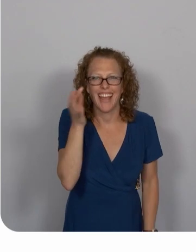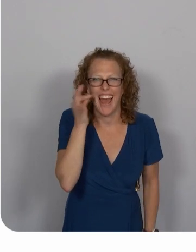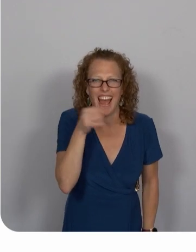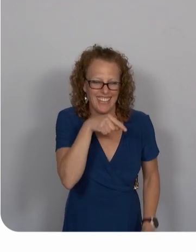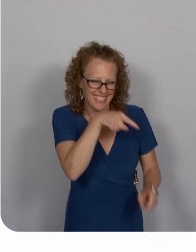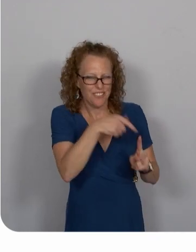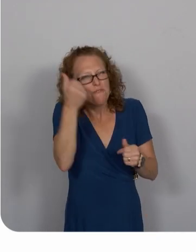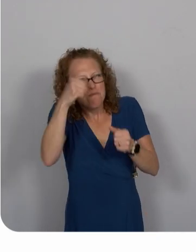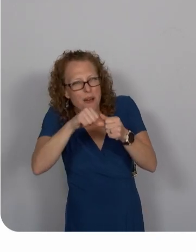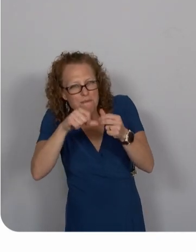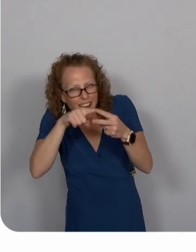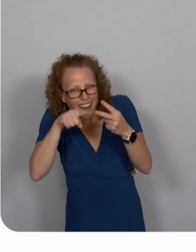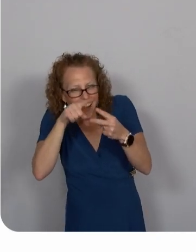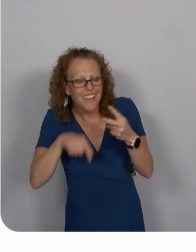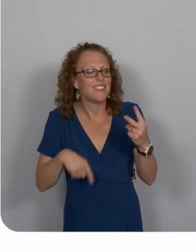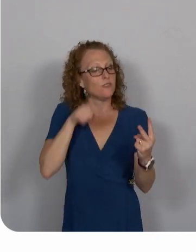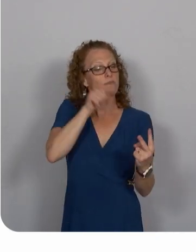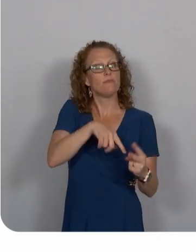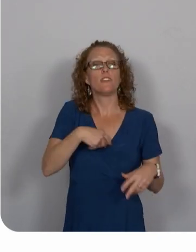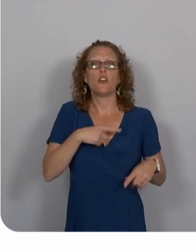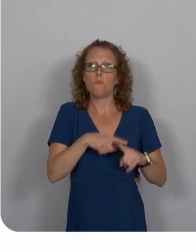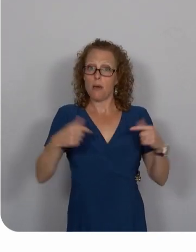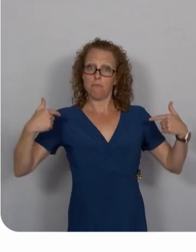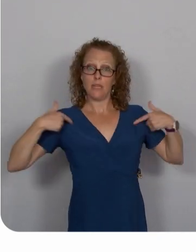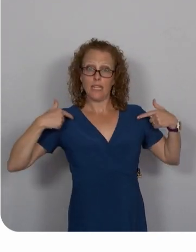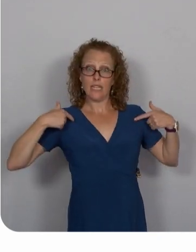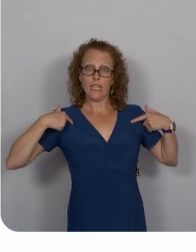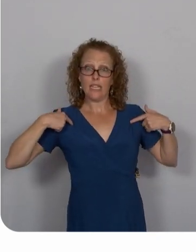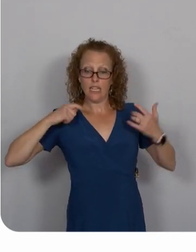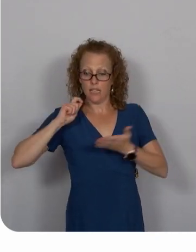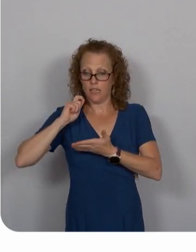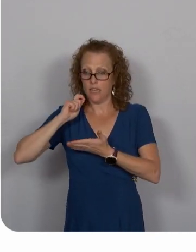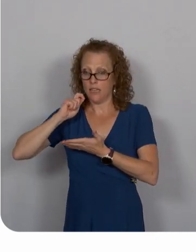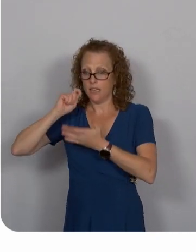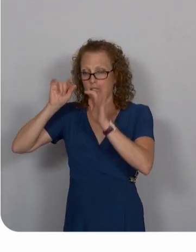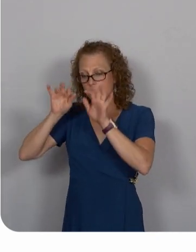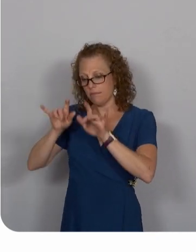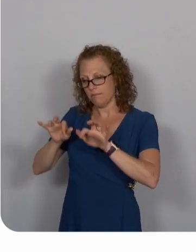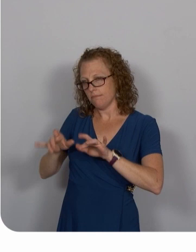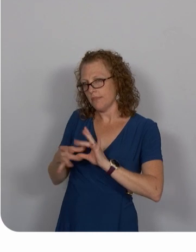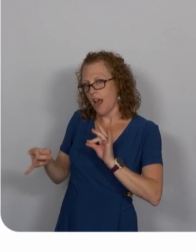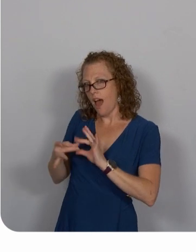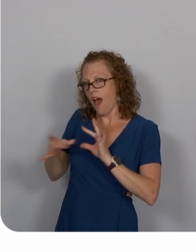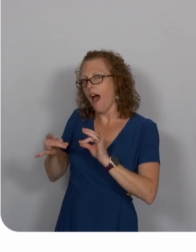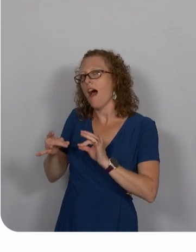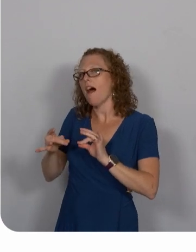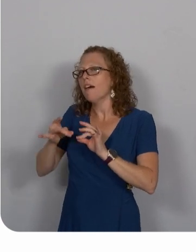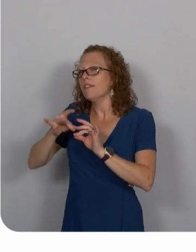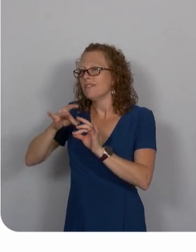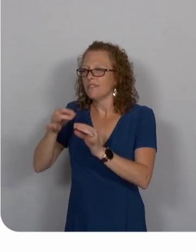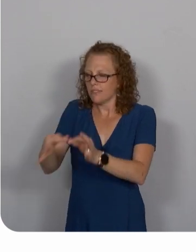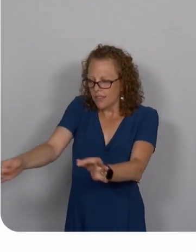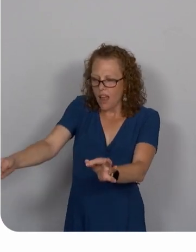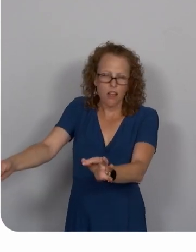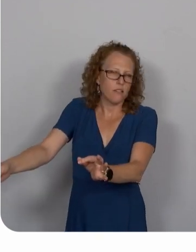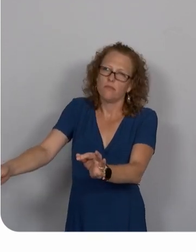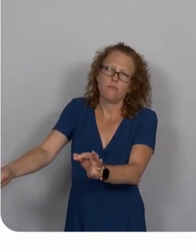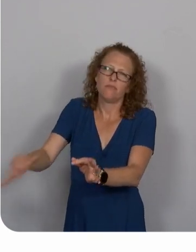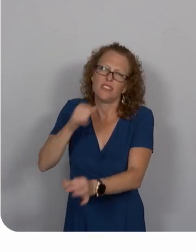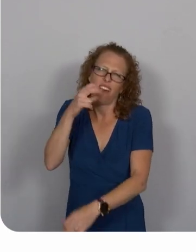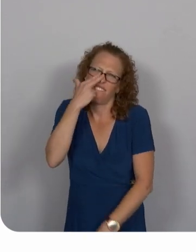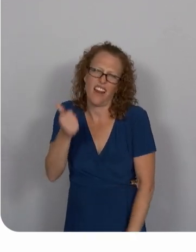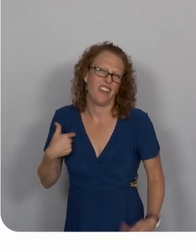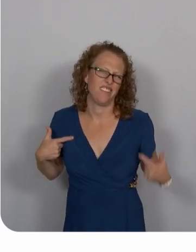Adobo, but I'm not as good at writing funny captions for Instagram. So when I take a